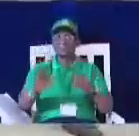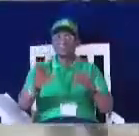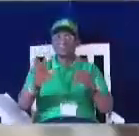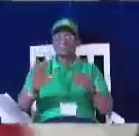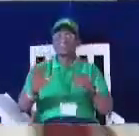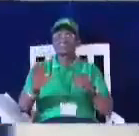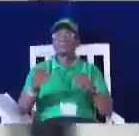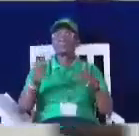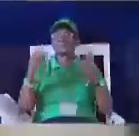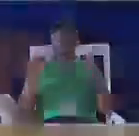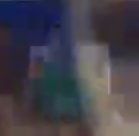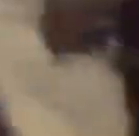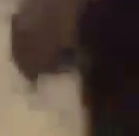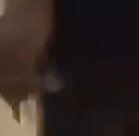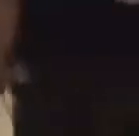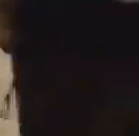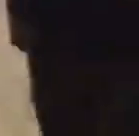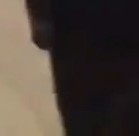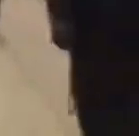Come.